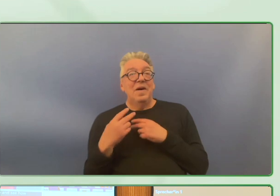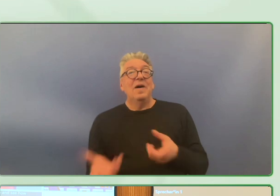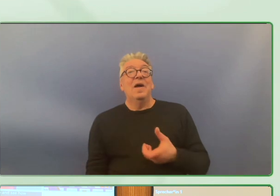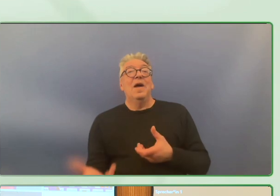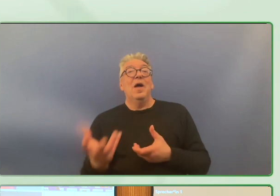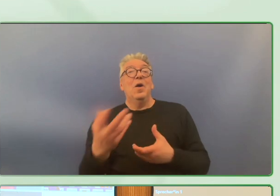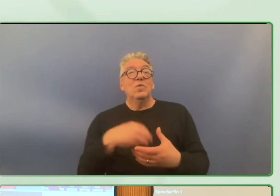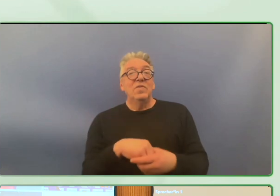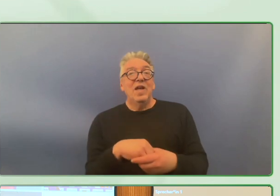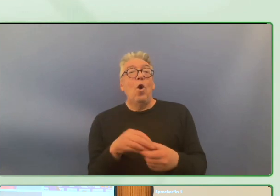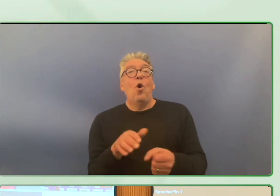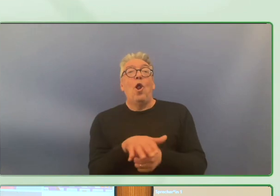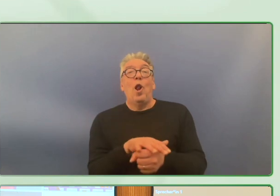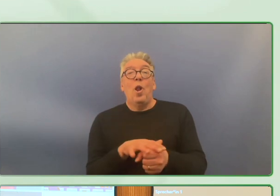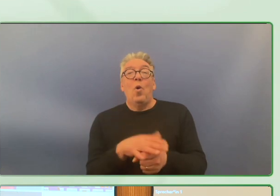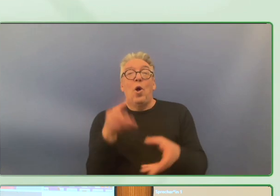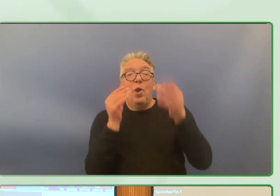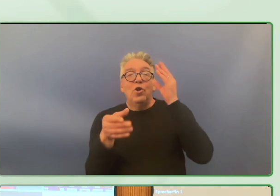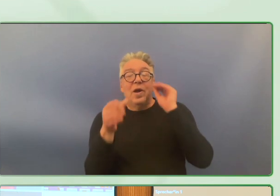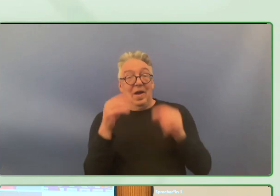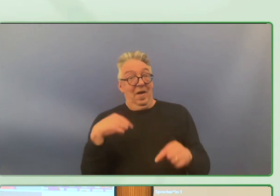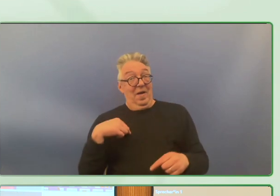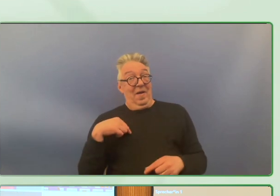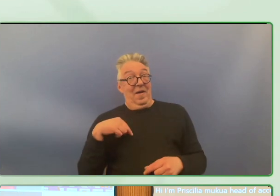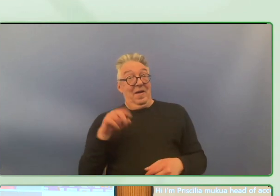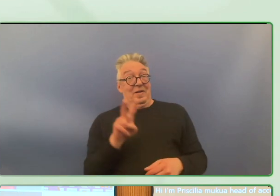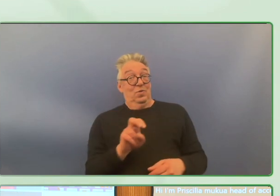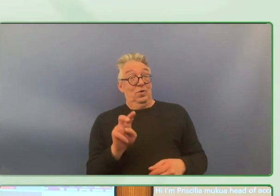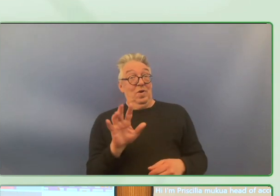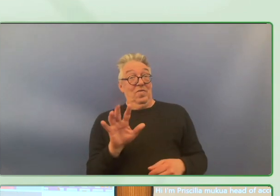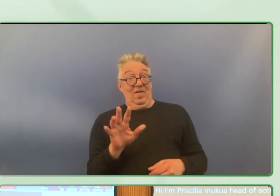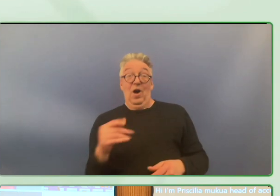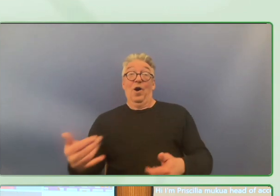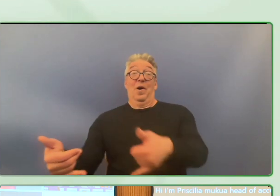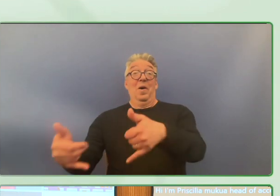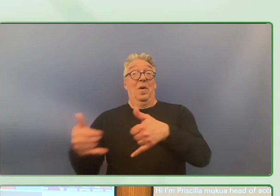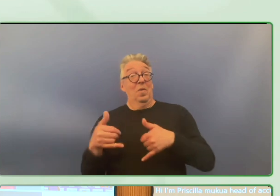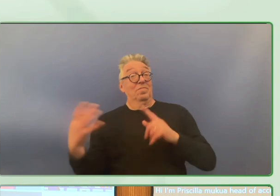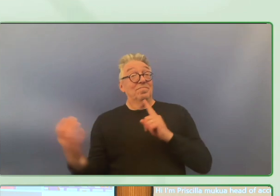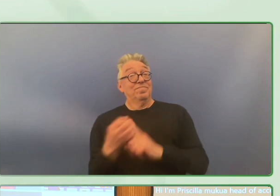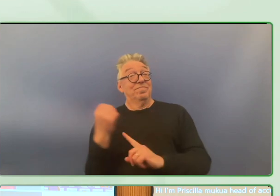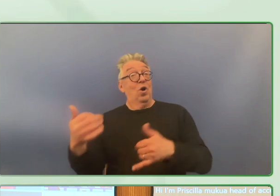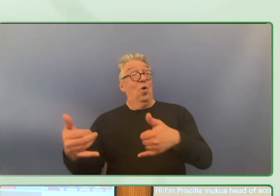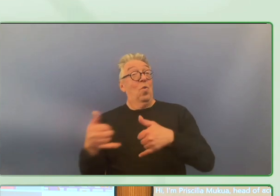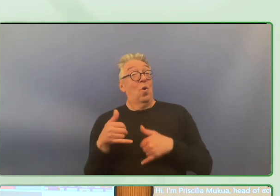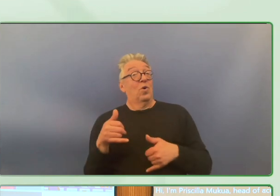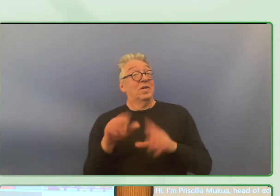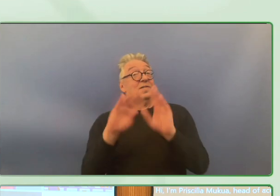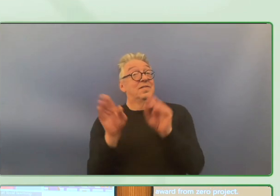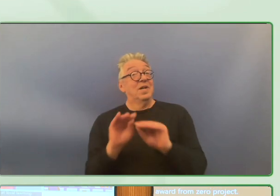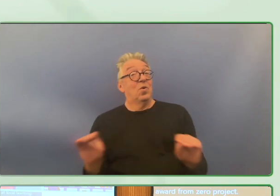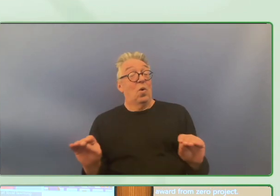year we have been honored to get an award from Zero Project. Across Kenya